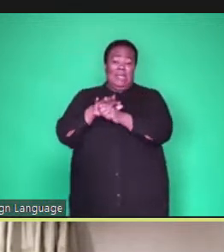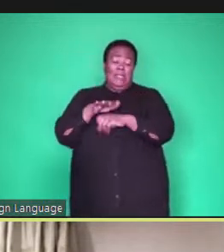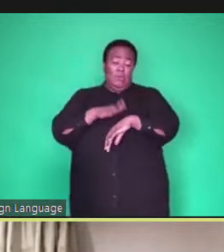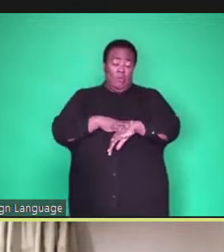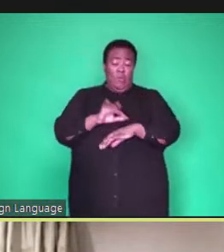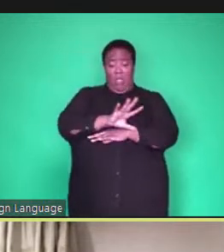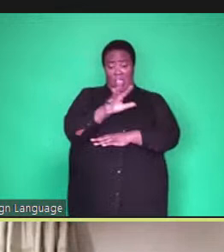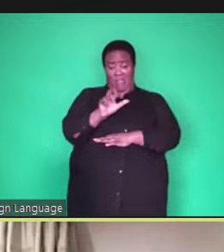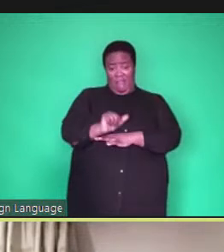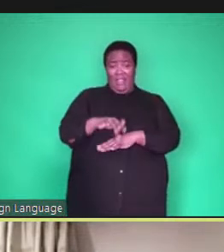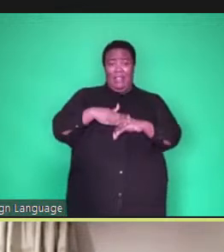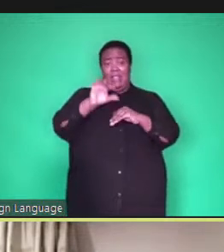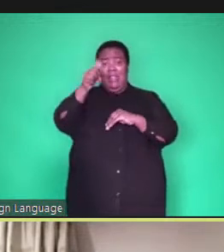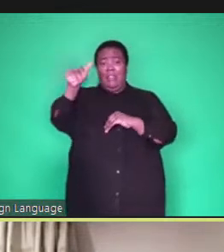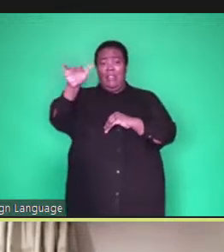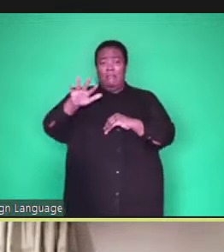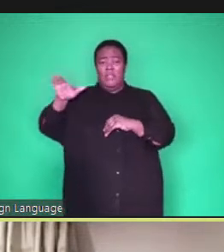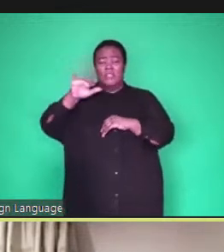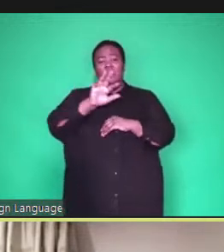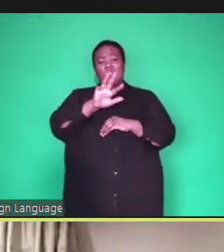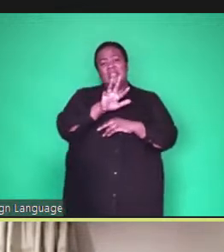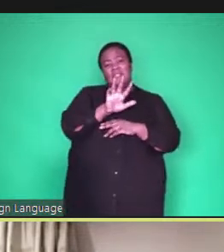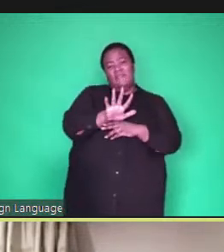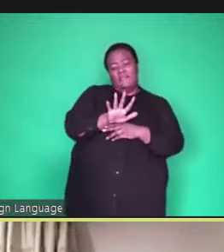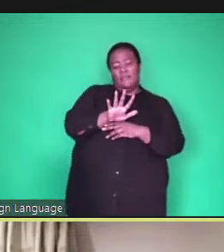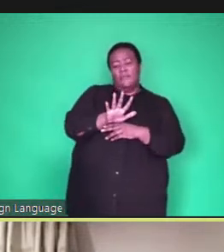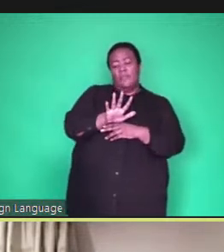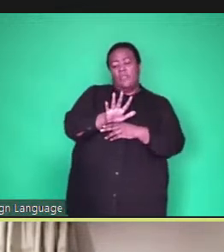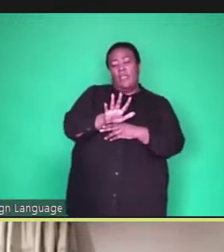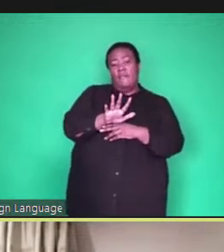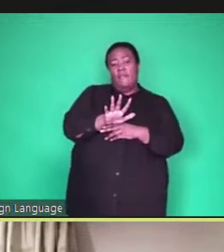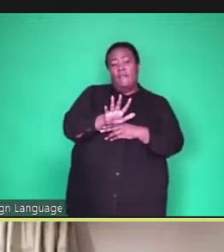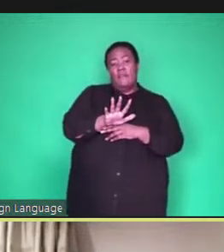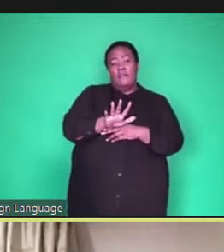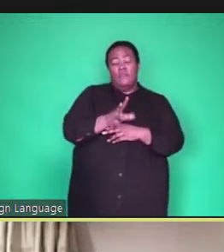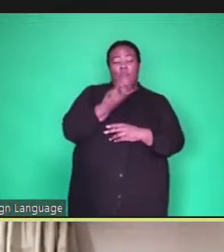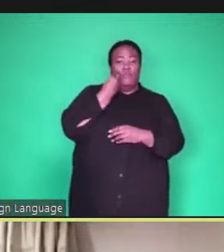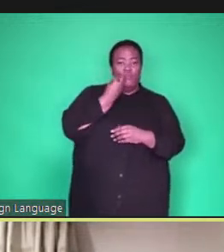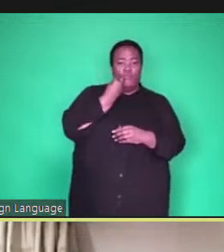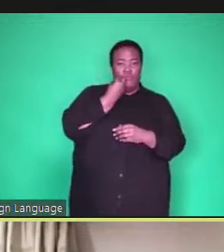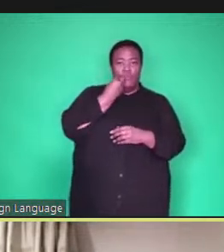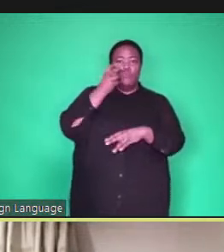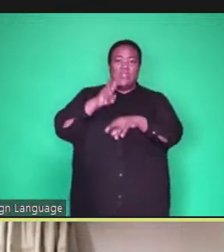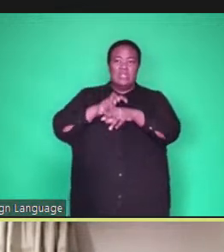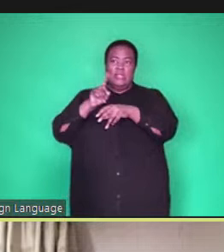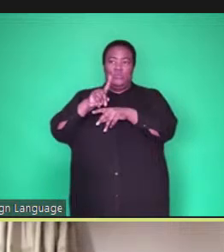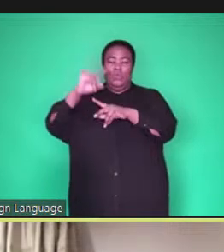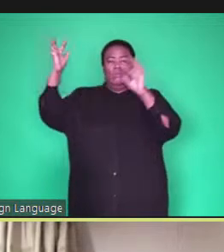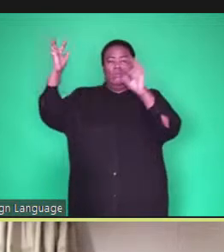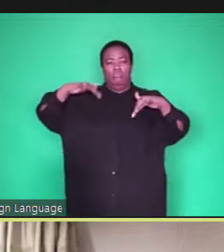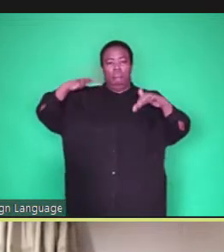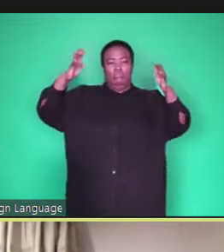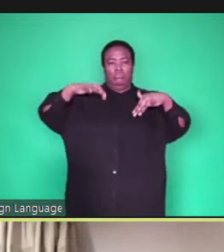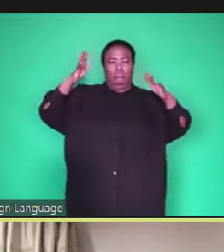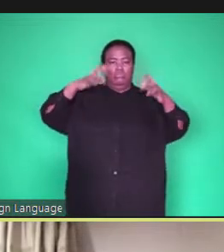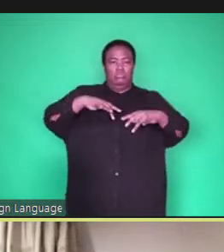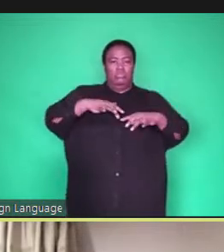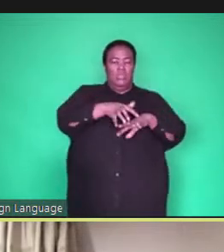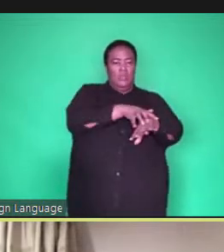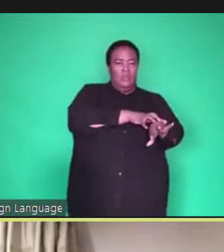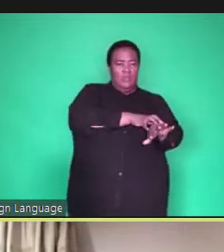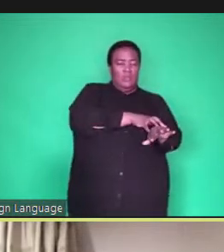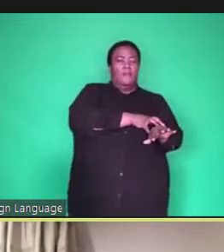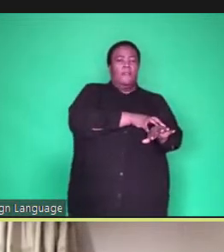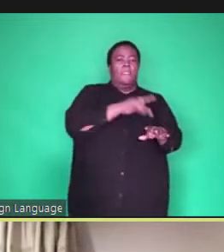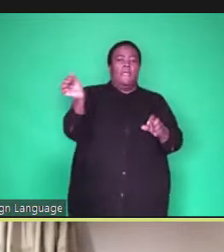is that 95% of the food grown on the continent is rain-fed, and agriculture employs 65%